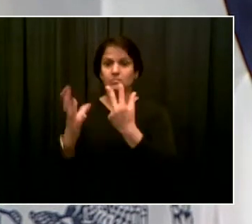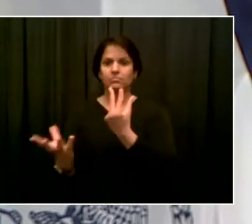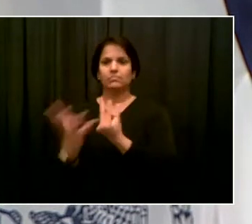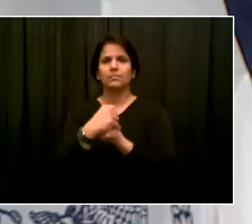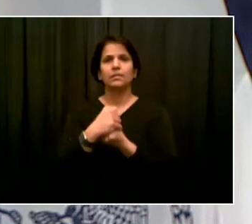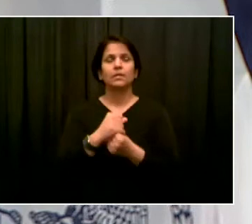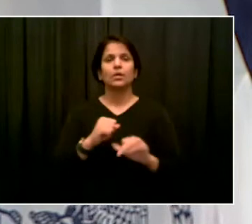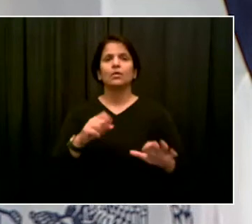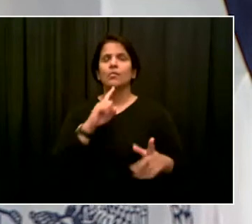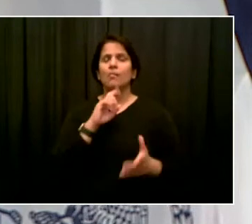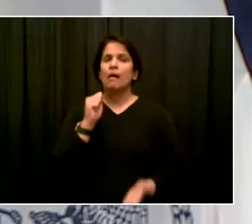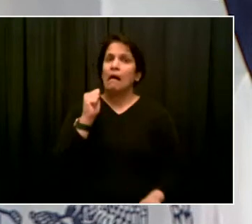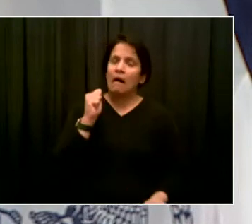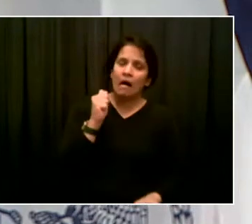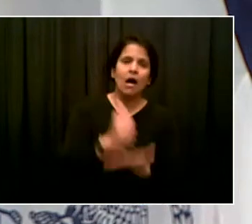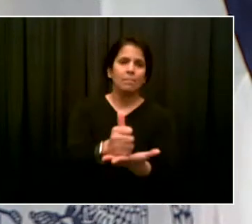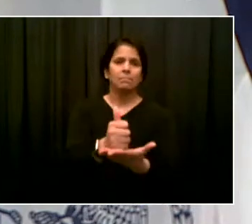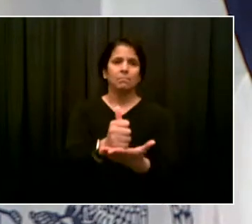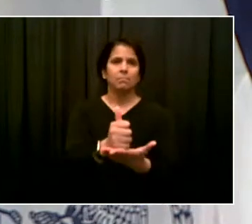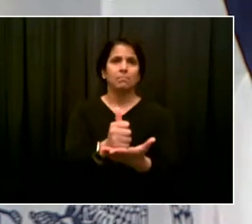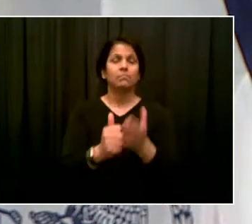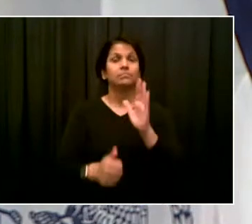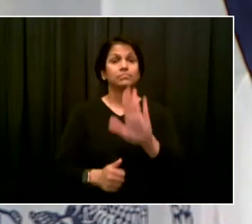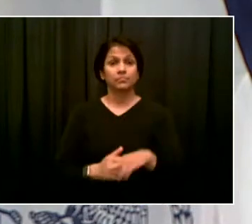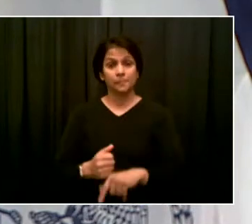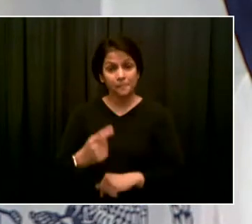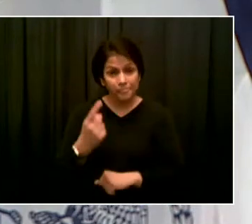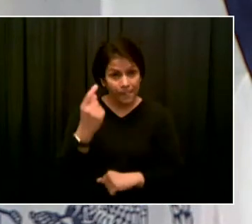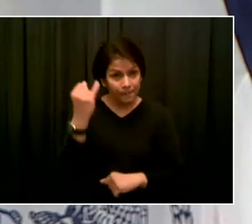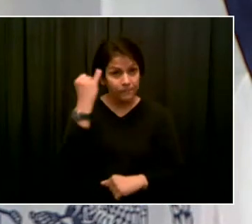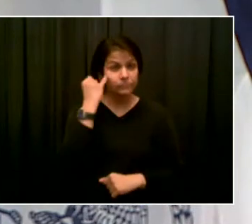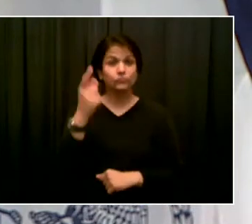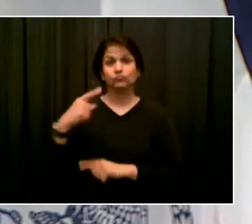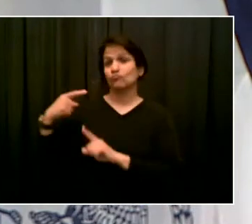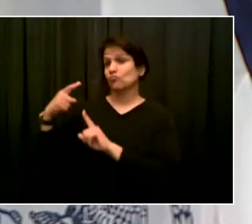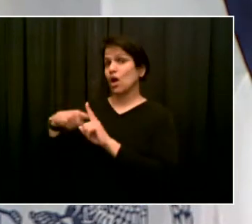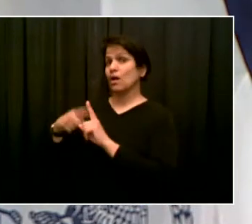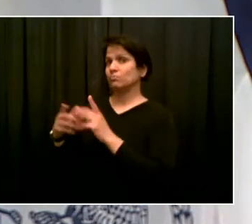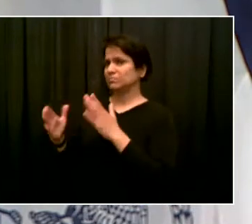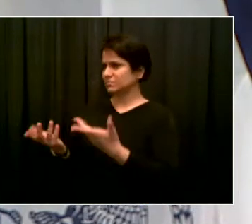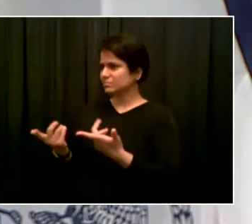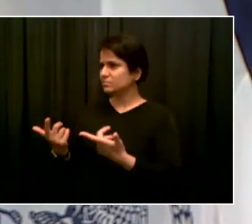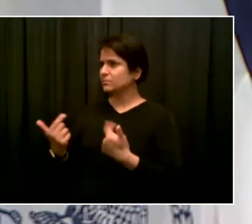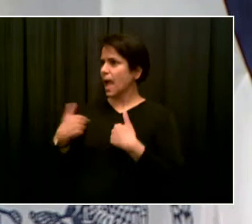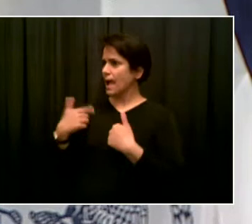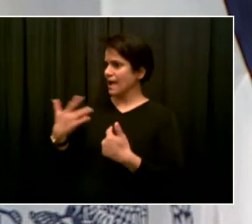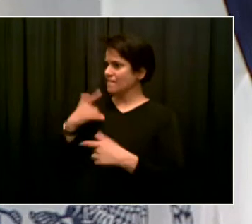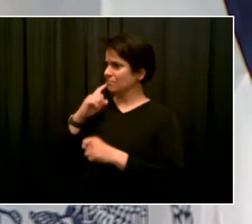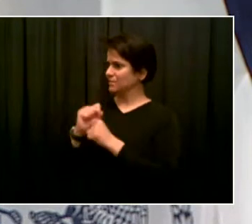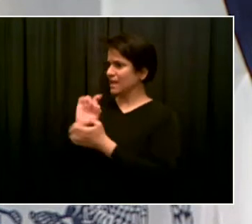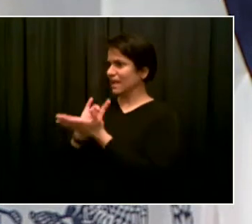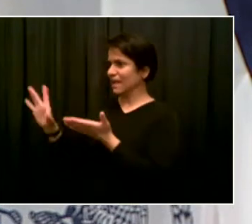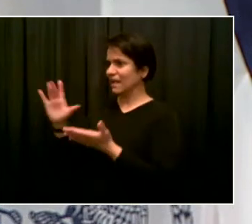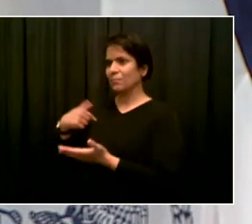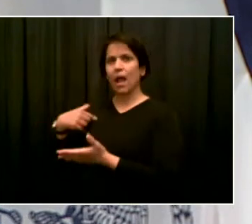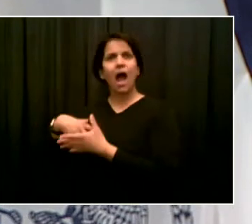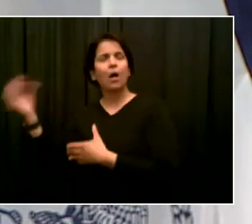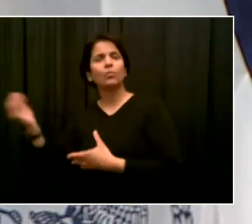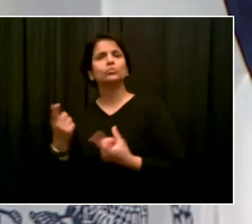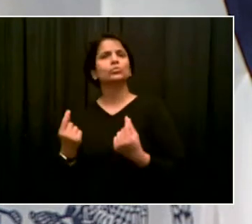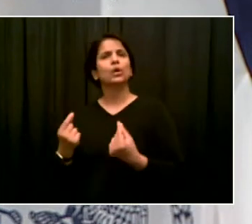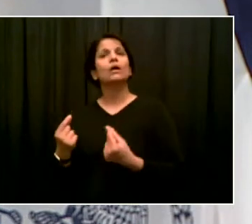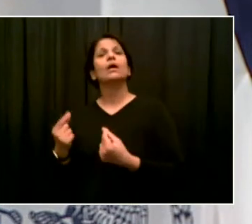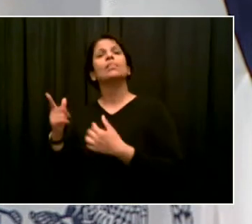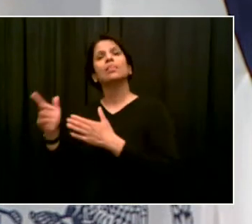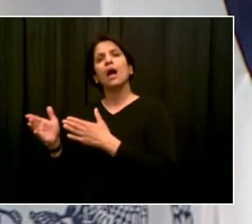wrongly, they can turn to the city. They can call 311 and get free legal assistance, and we can help stop illegal